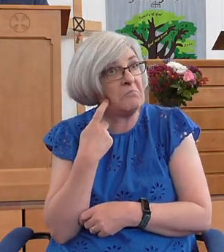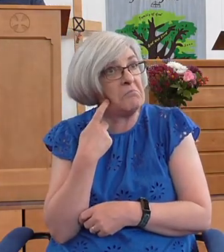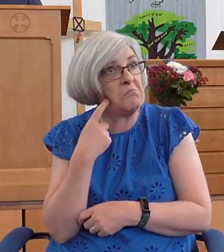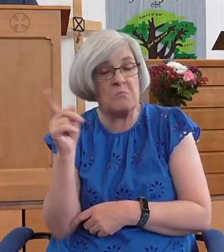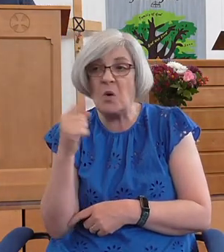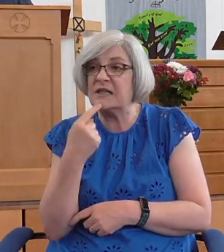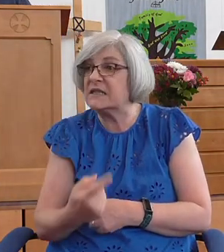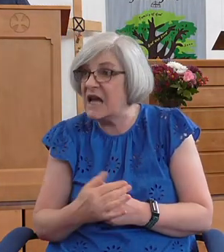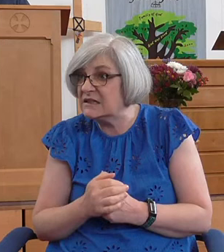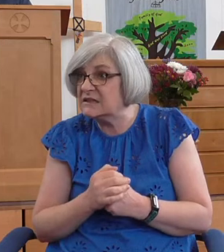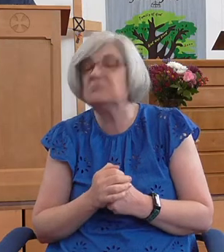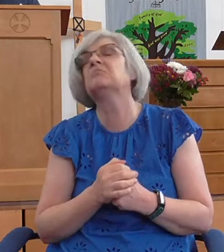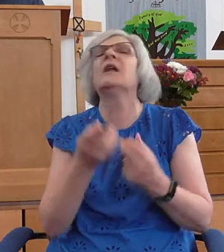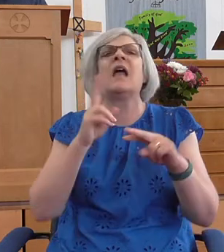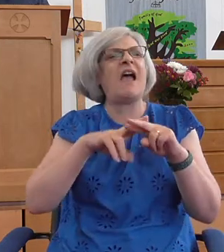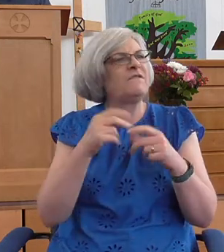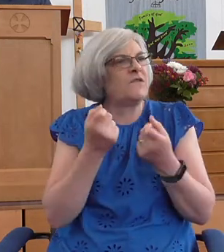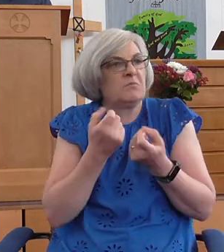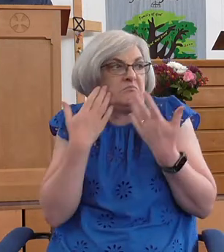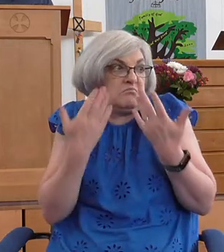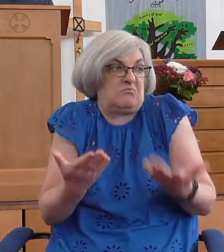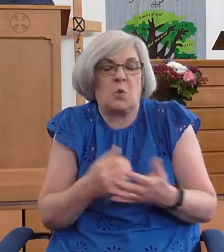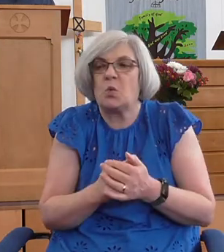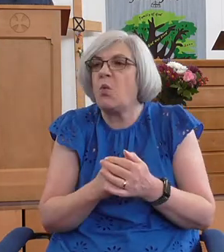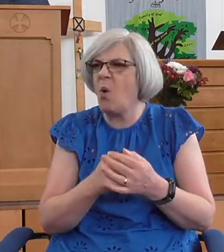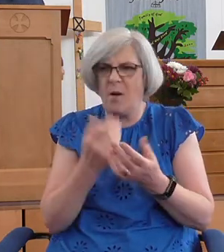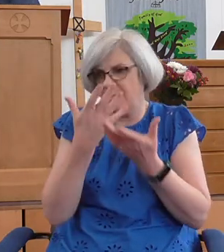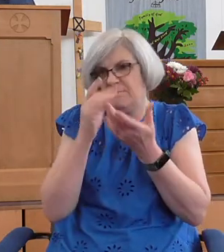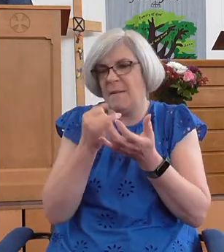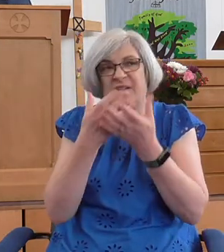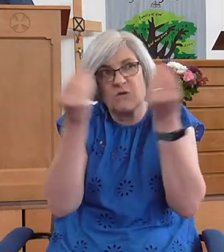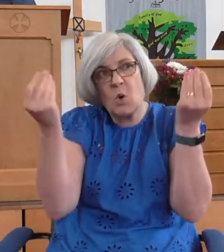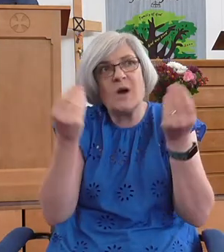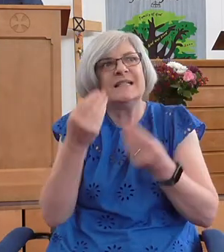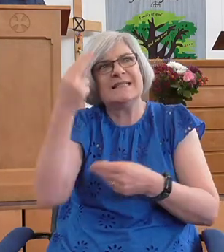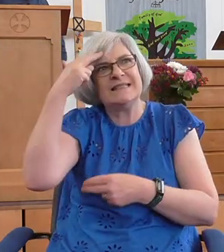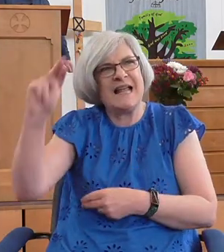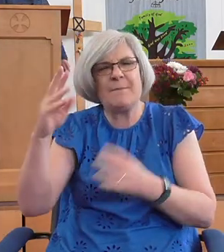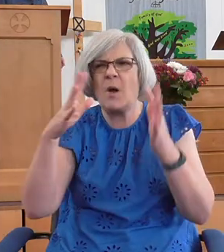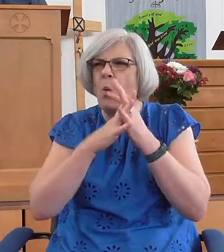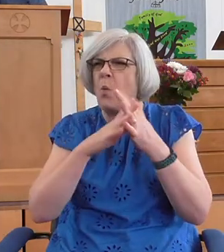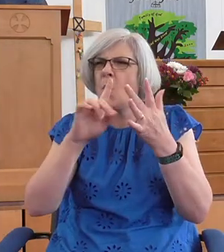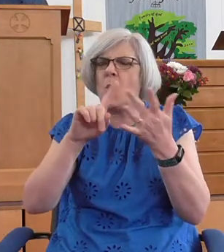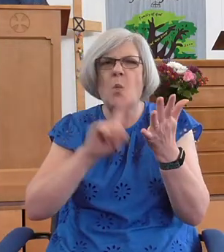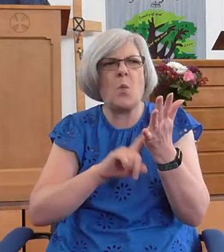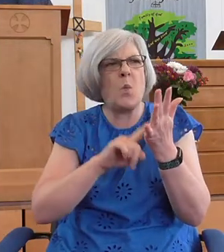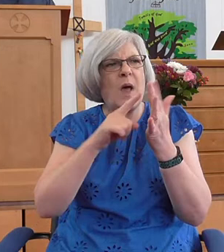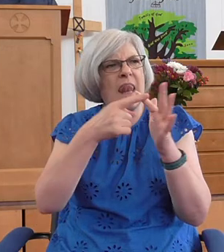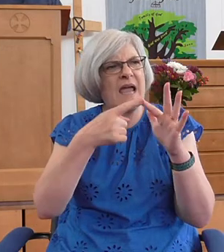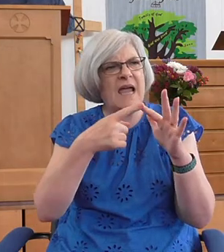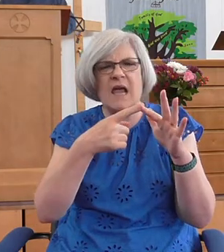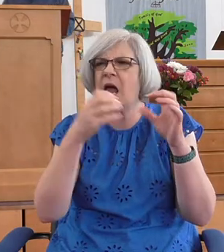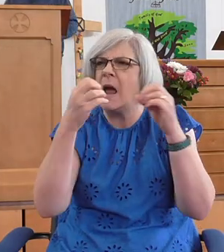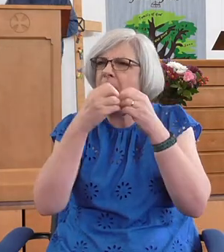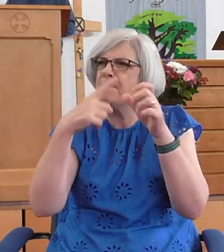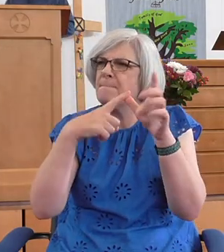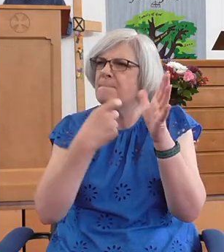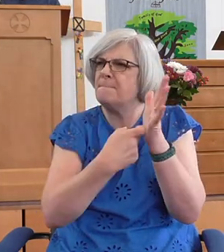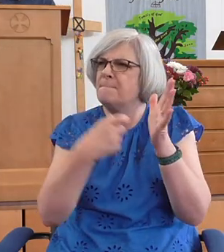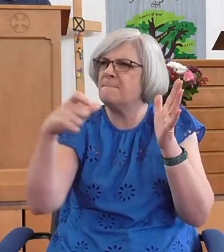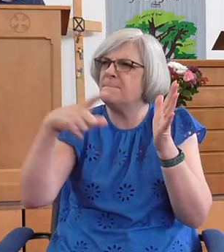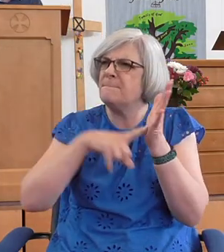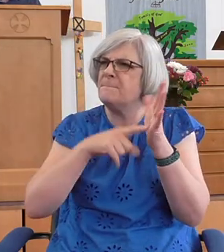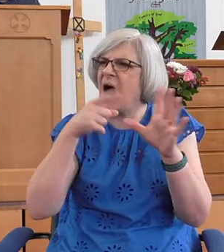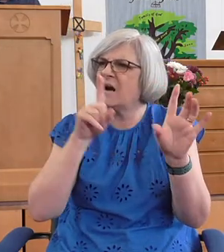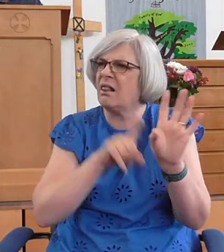For those who don't know or have perhaps forgotten, his name was Willie Barclay, Professor of Divinity